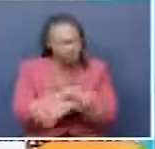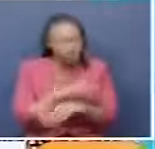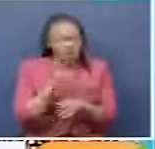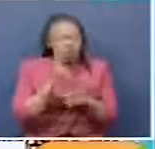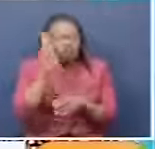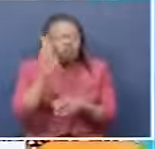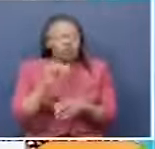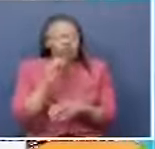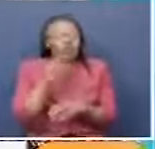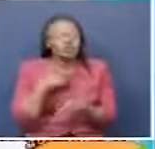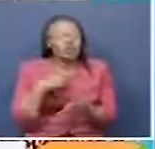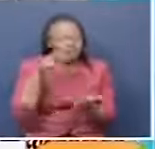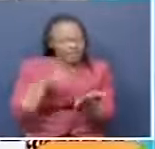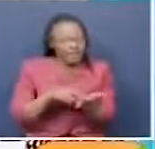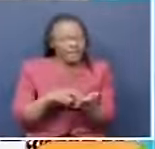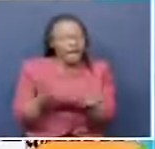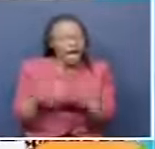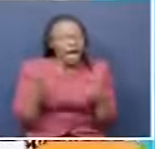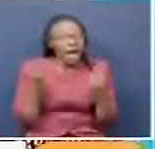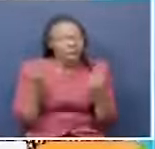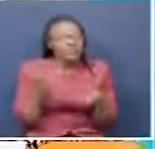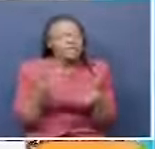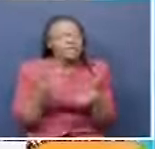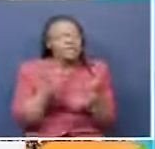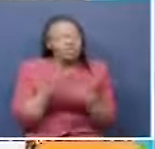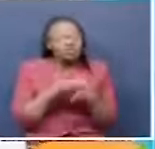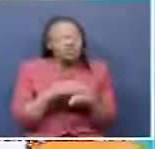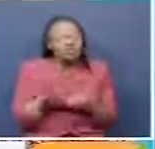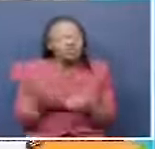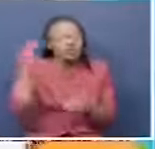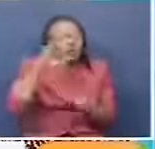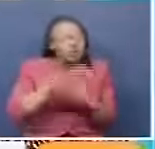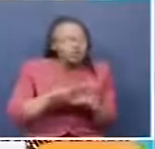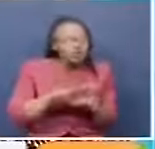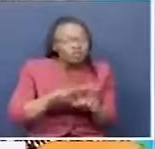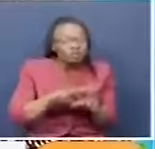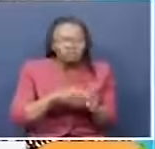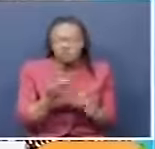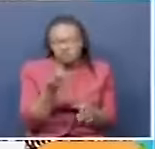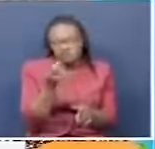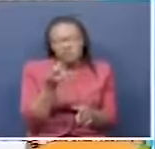how many Kikuyus would come out to vote? See, the issue is not that you have, there's the theoretical numbers